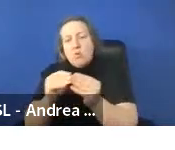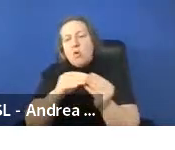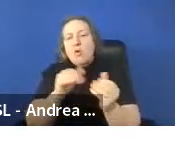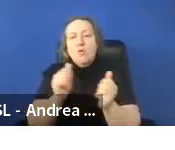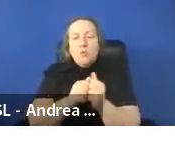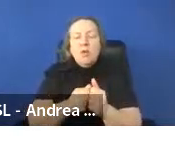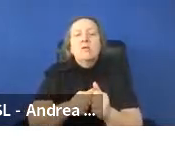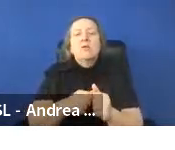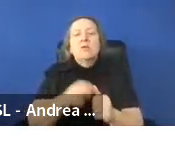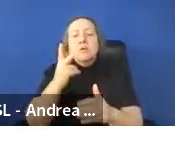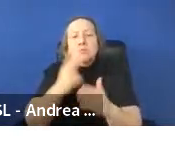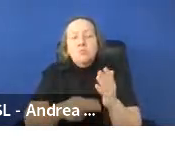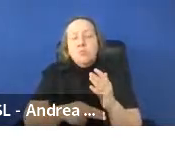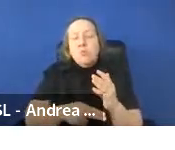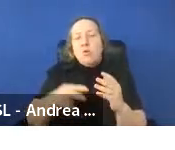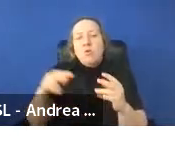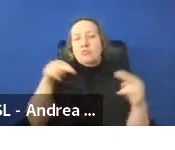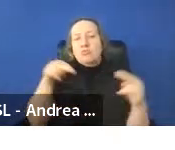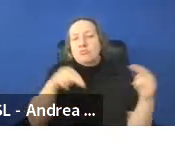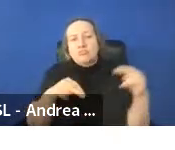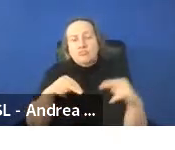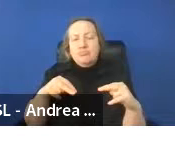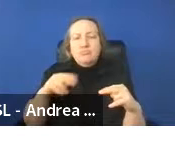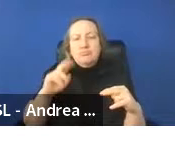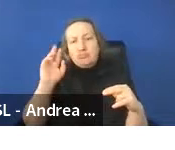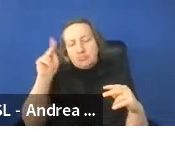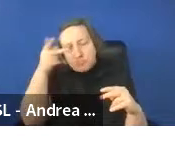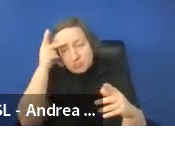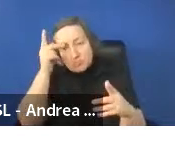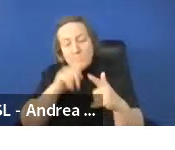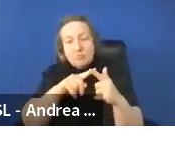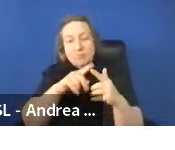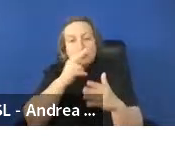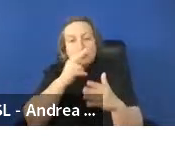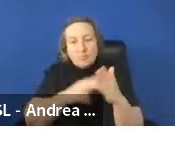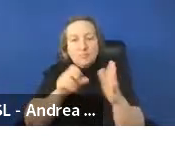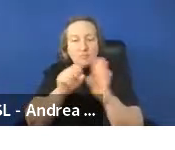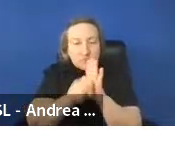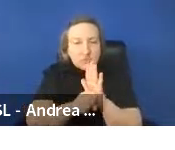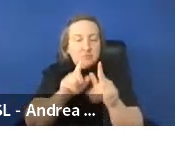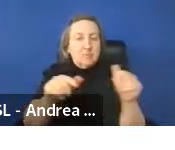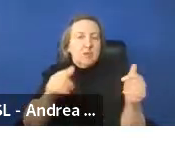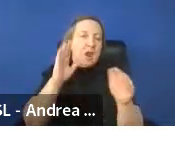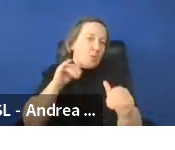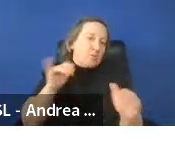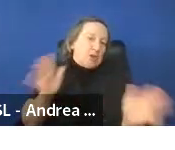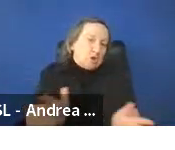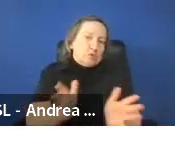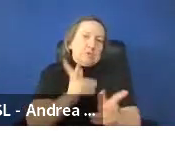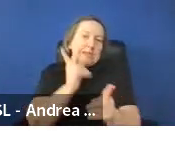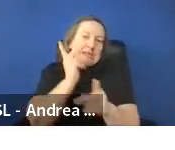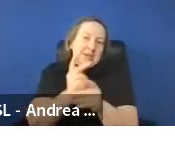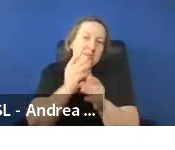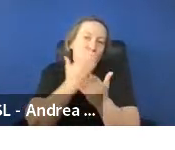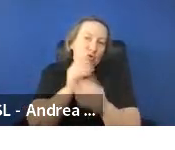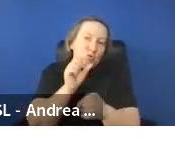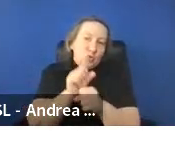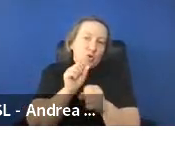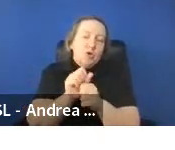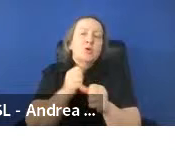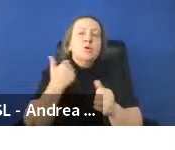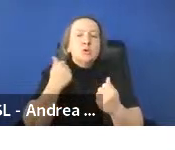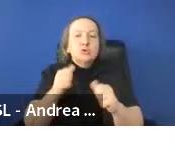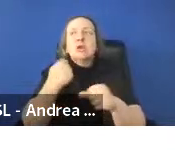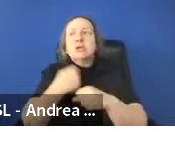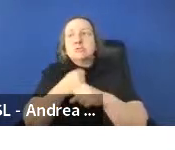bicameral, and bi-state approach. I hope you each receive this testimony as an encouragement to keep up the good work as we endeavor to make necessary